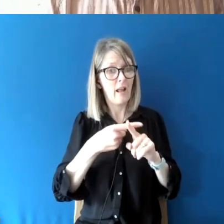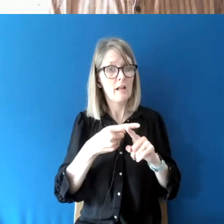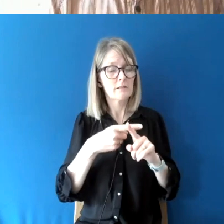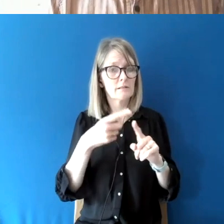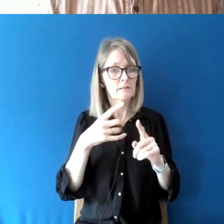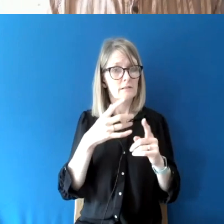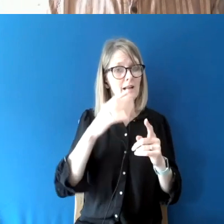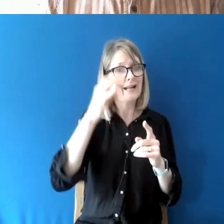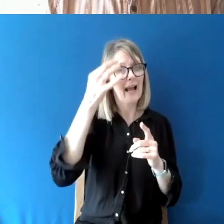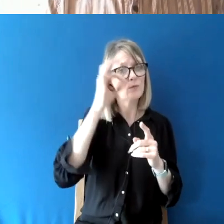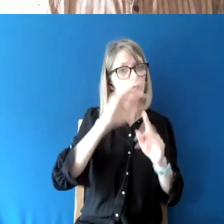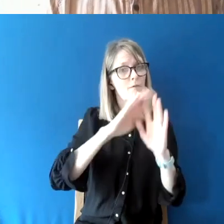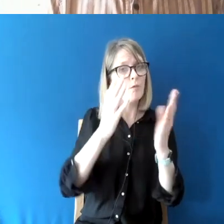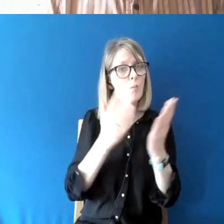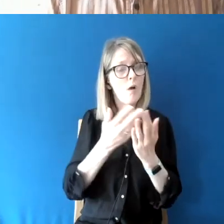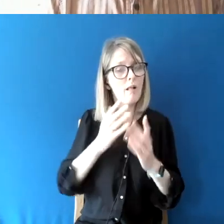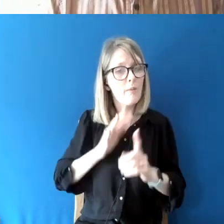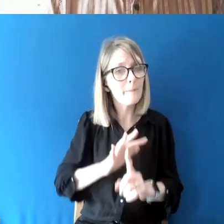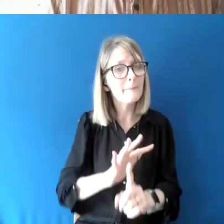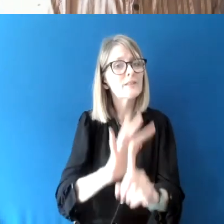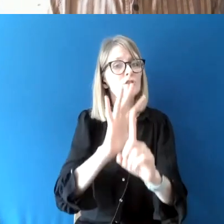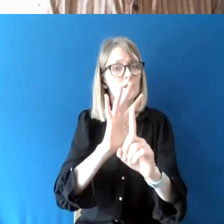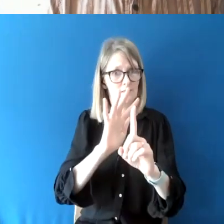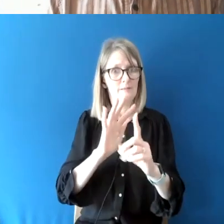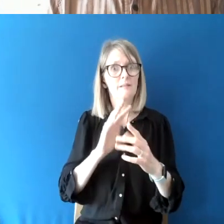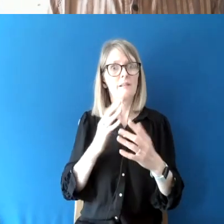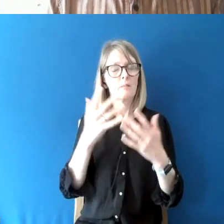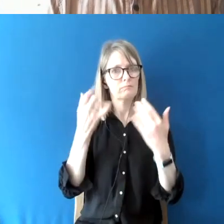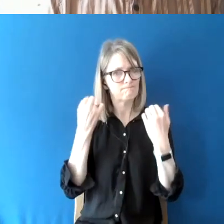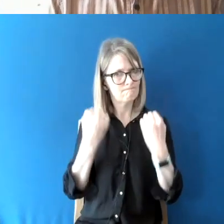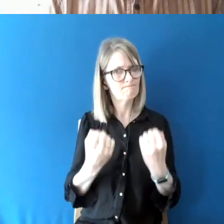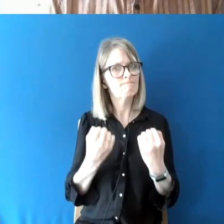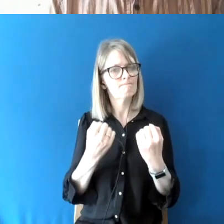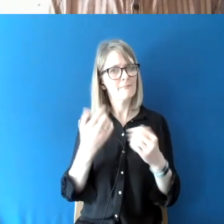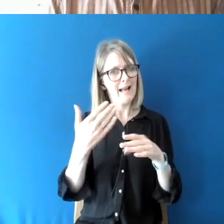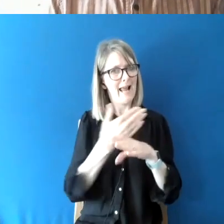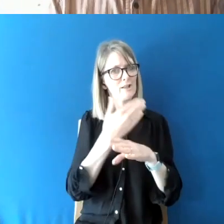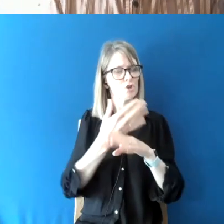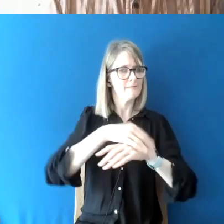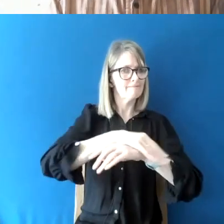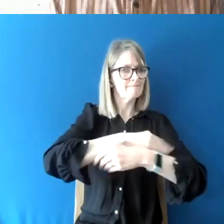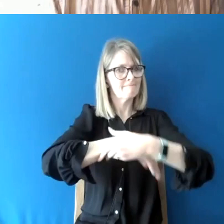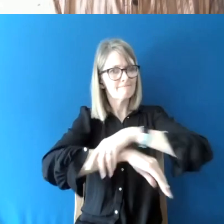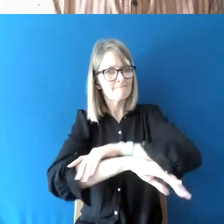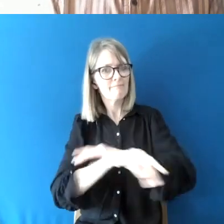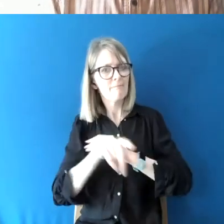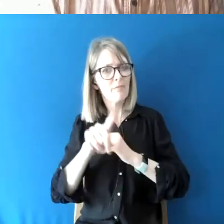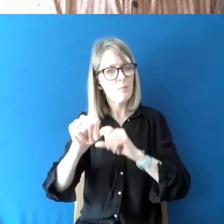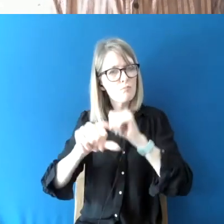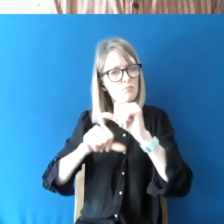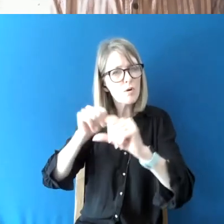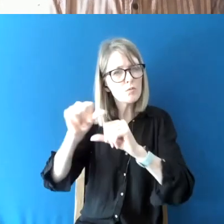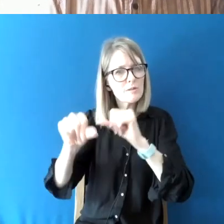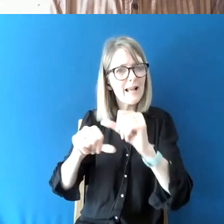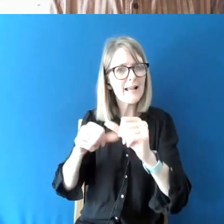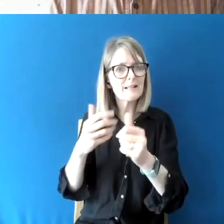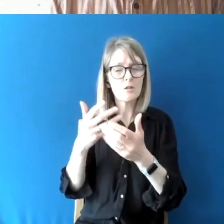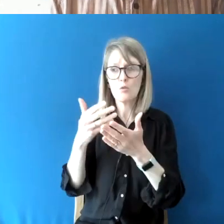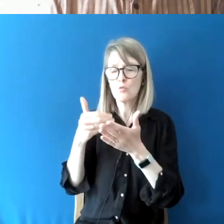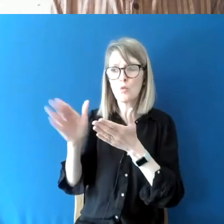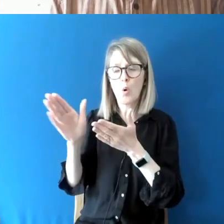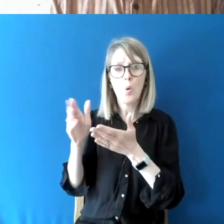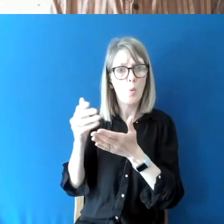Council for World Mission as one of the processes that has actually sold some of its